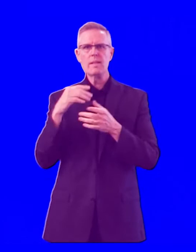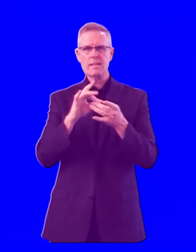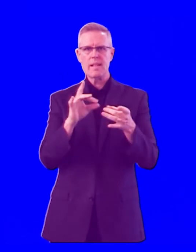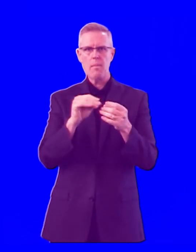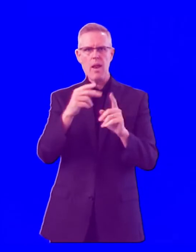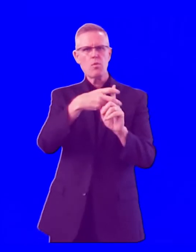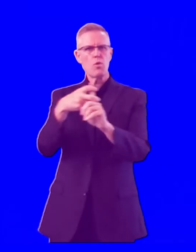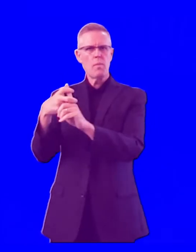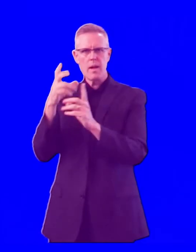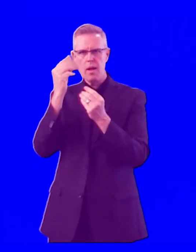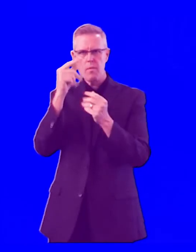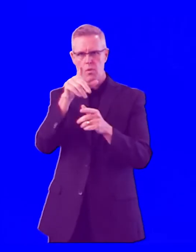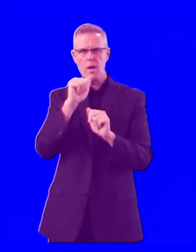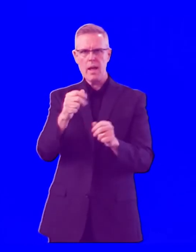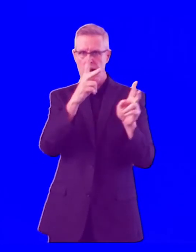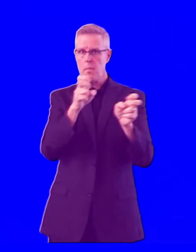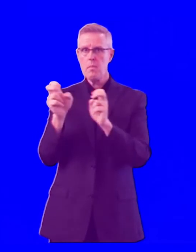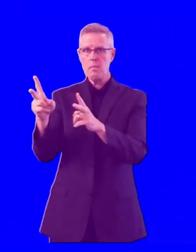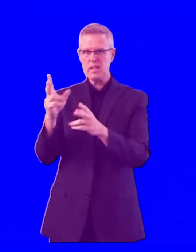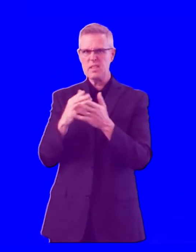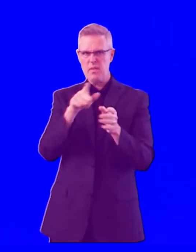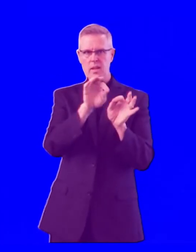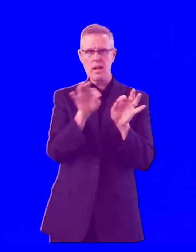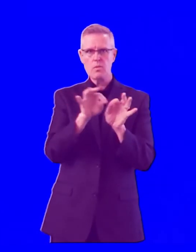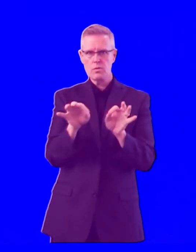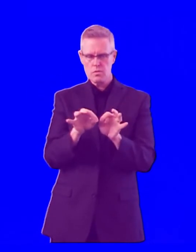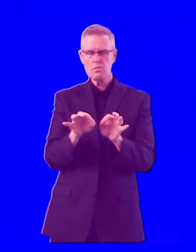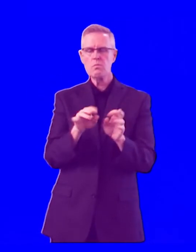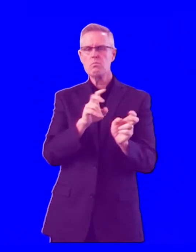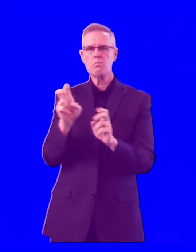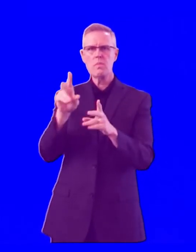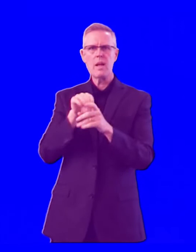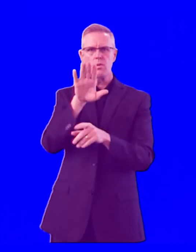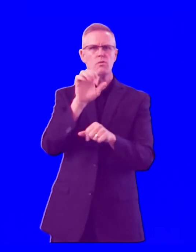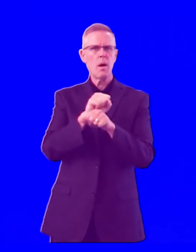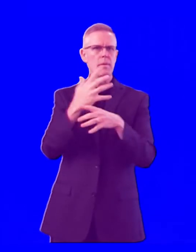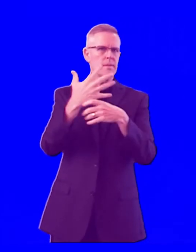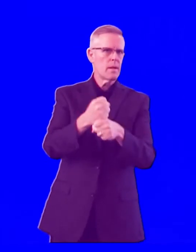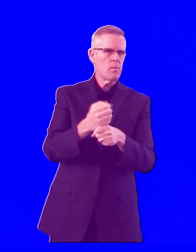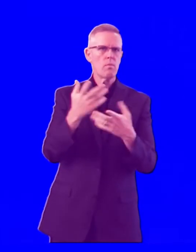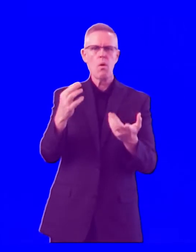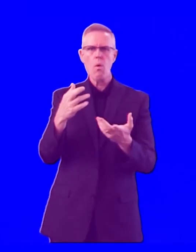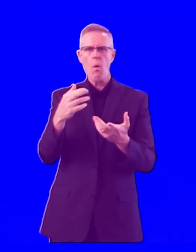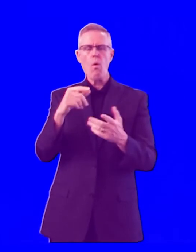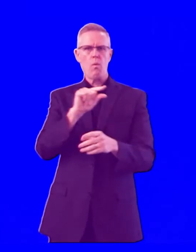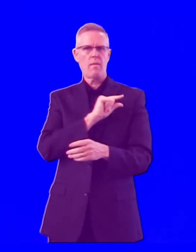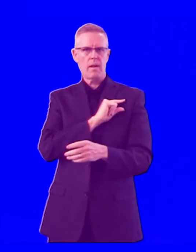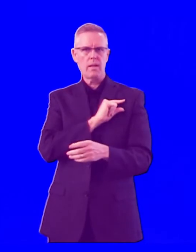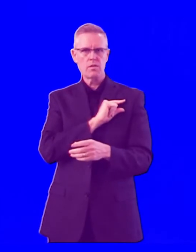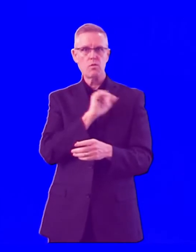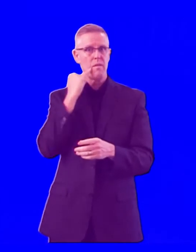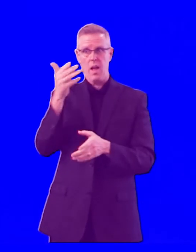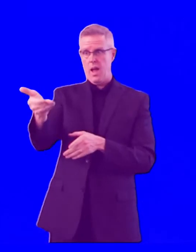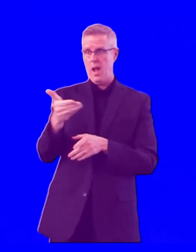recruitment information. You can copy and paste some of this language and put it in your job summary or desirable qualifications so